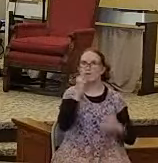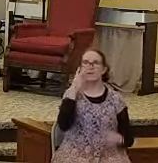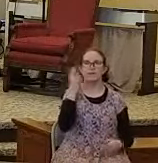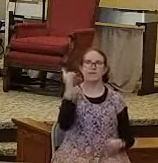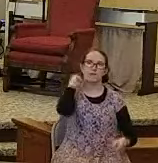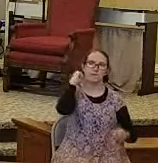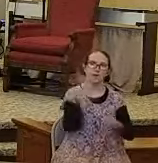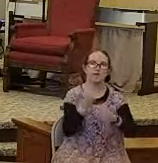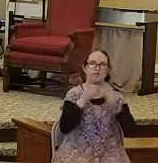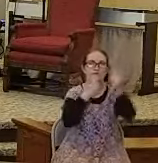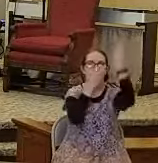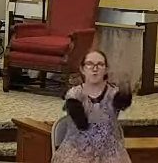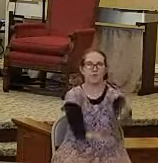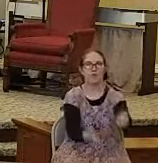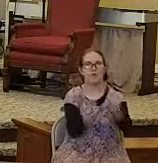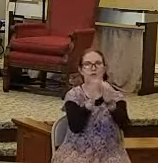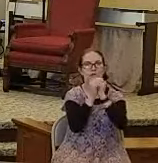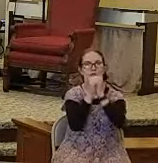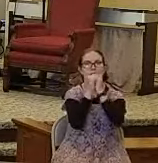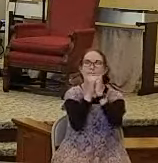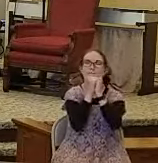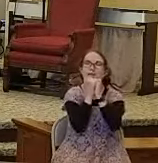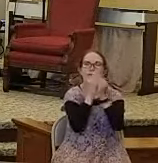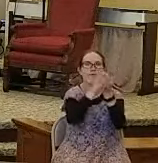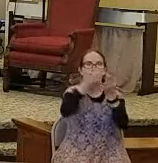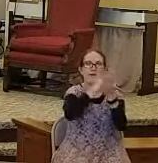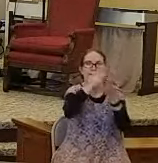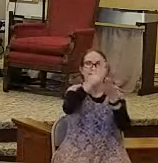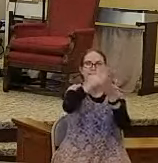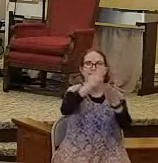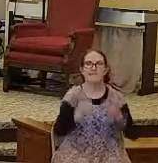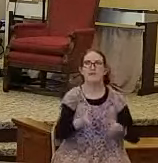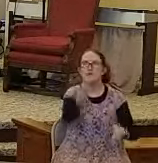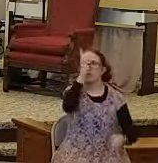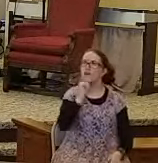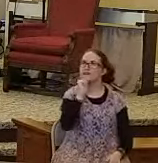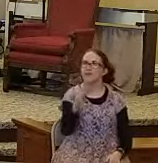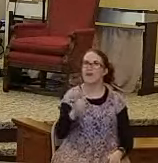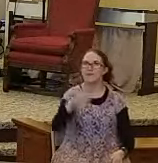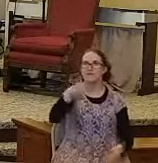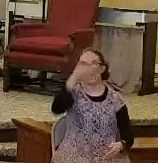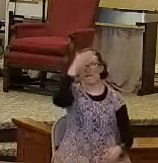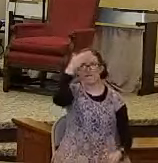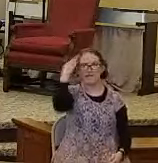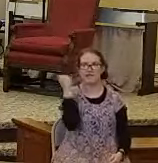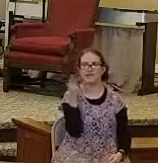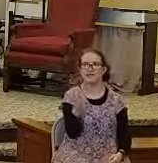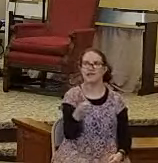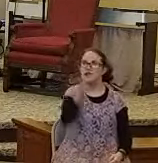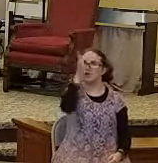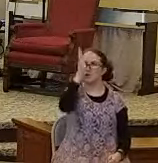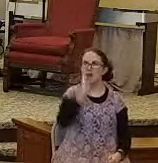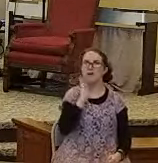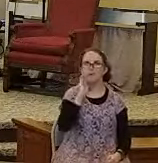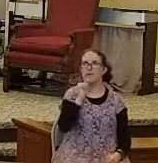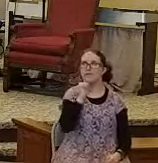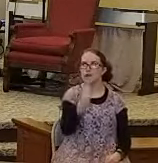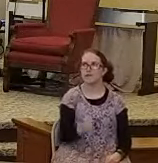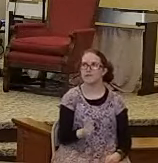the righteous forsaken, nor his seed begging bread. Amen. God's not going to forget about you. God's not going to